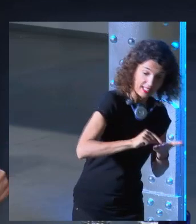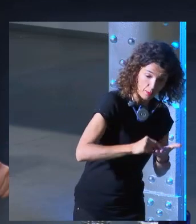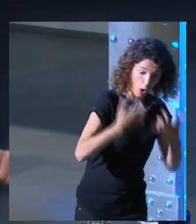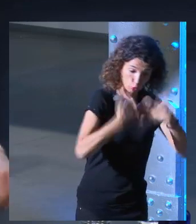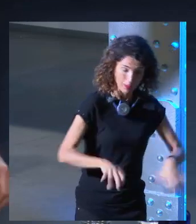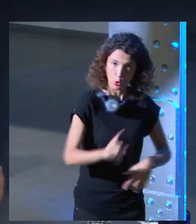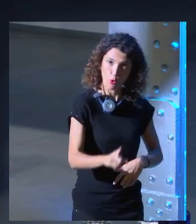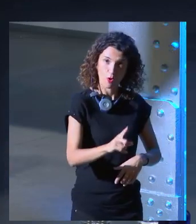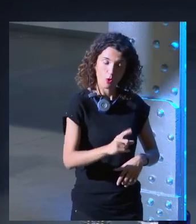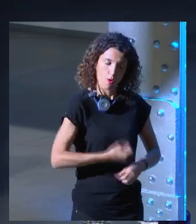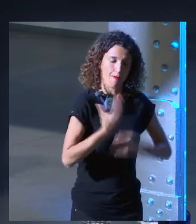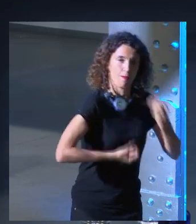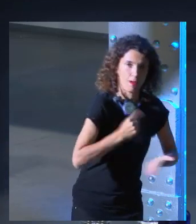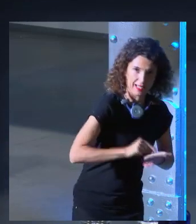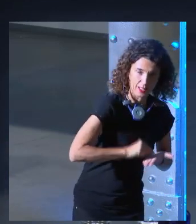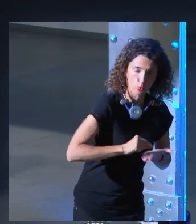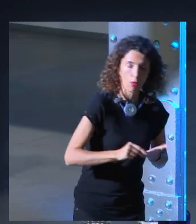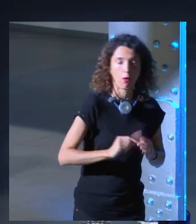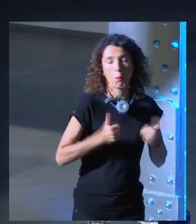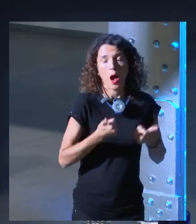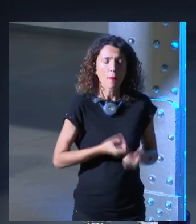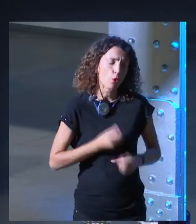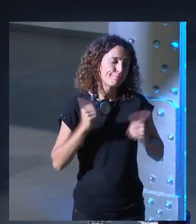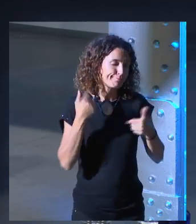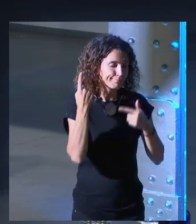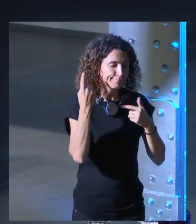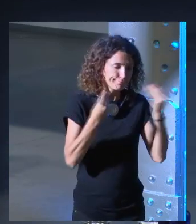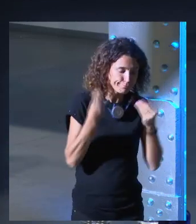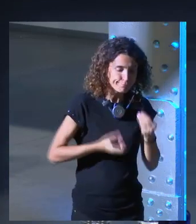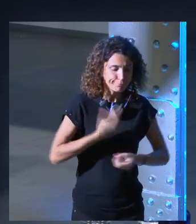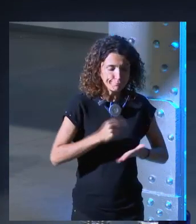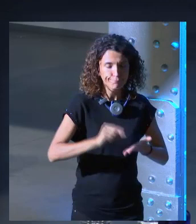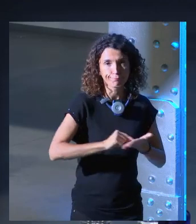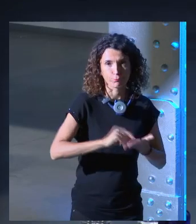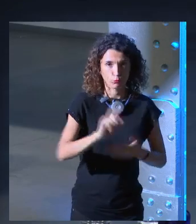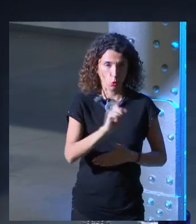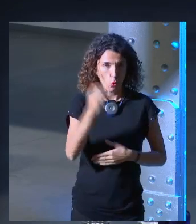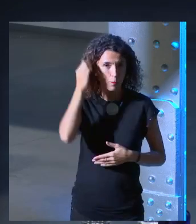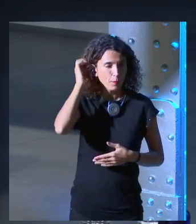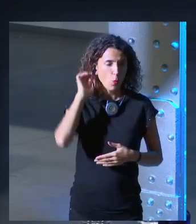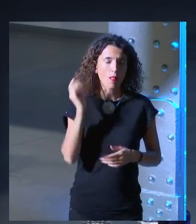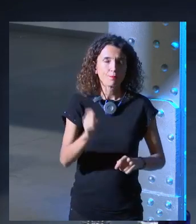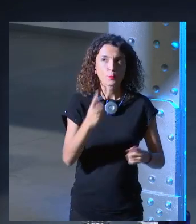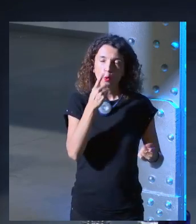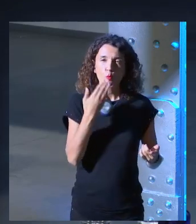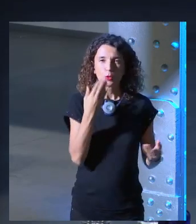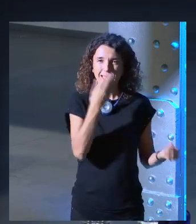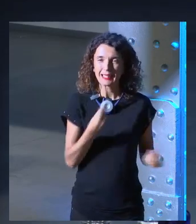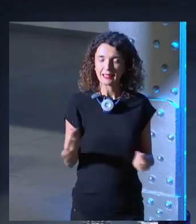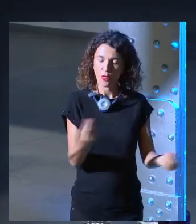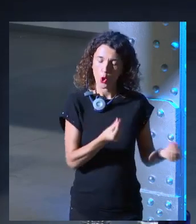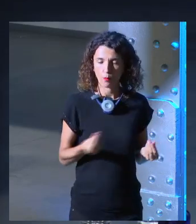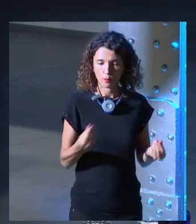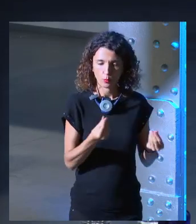something will happen. Rather, it's a feeling that you are working the best that you can,